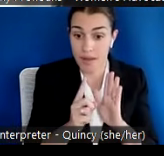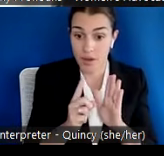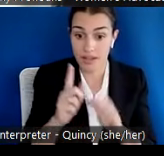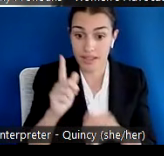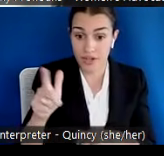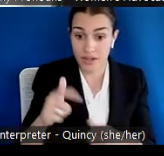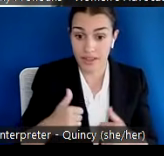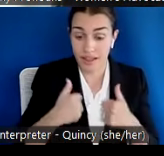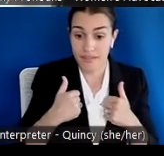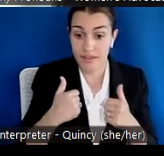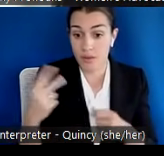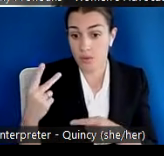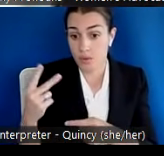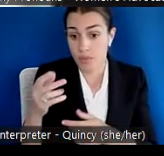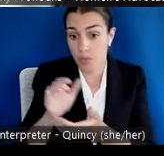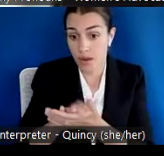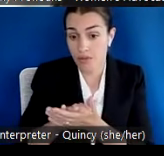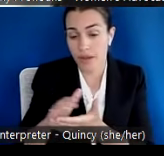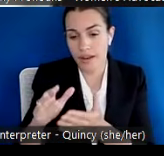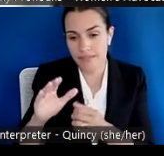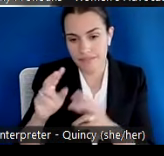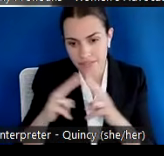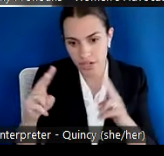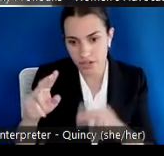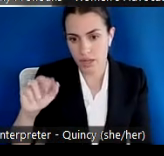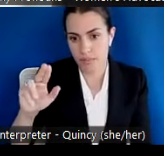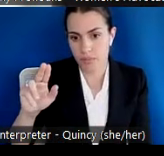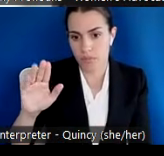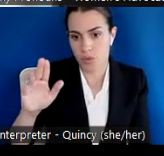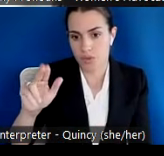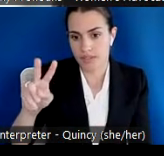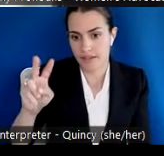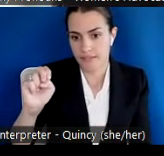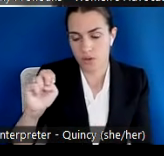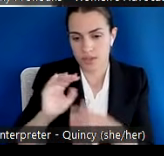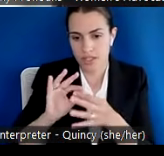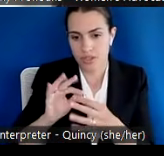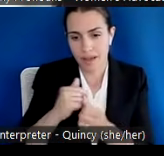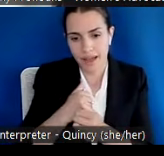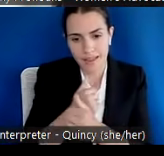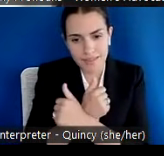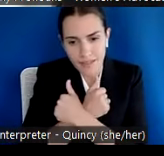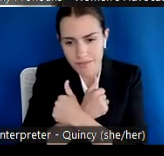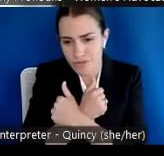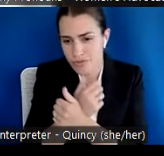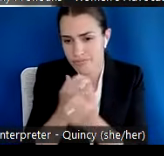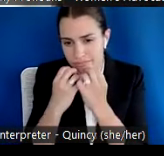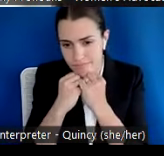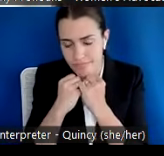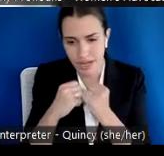abusive relationship that was very codependent, and I loved her, so I was so confused and torn on what to do and how to do